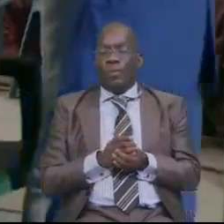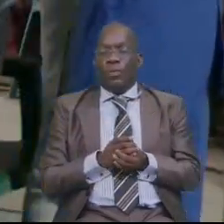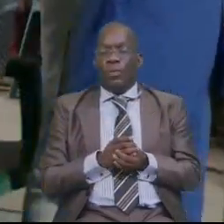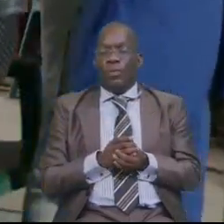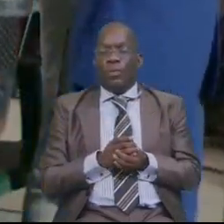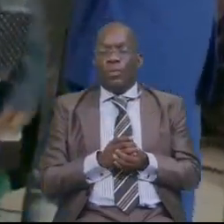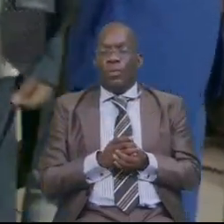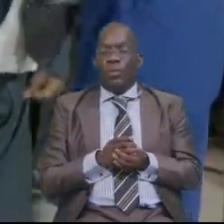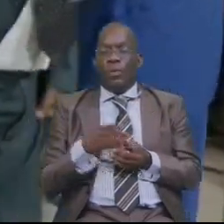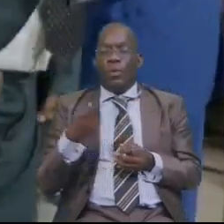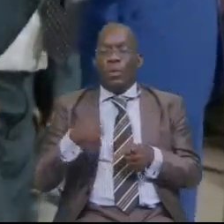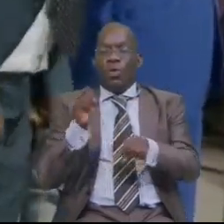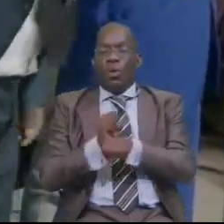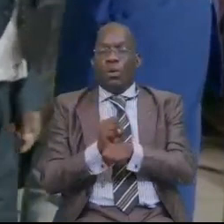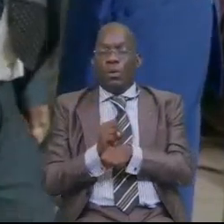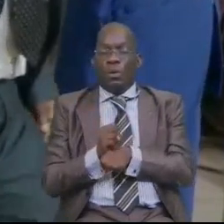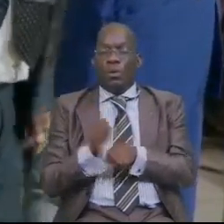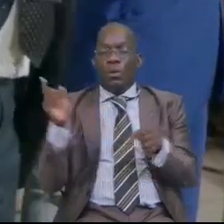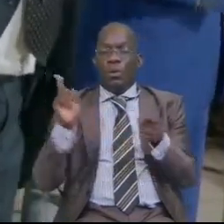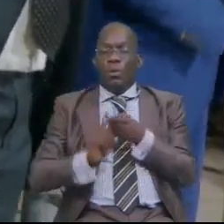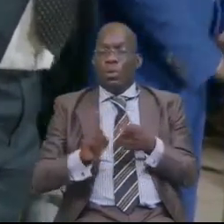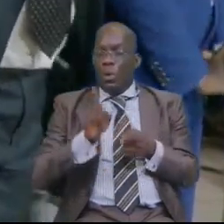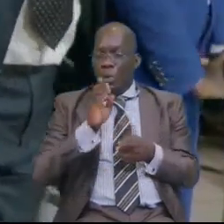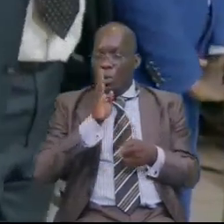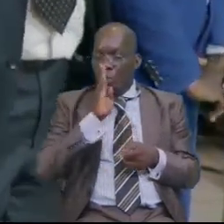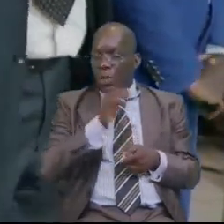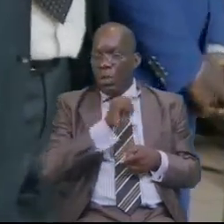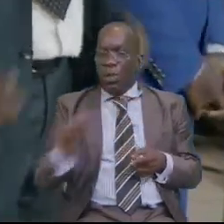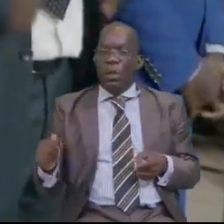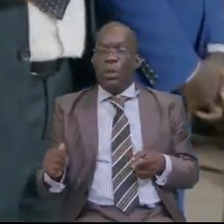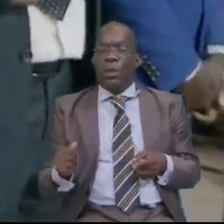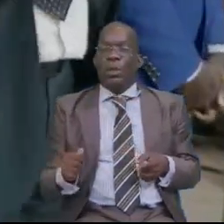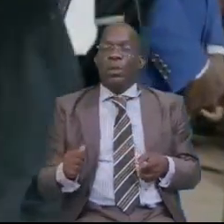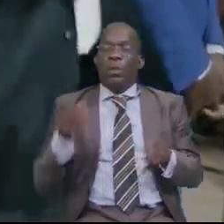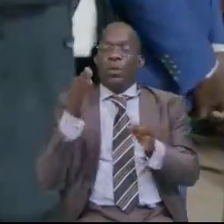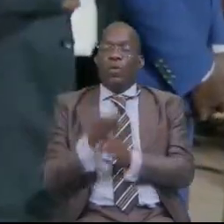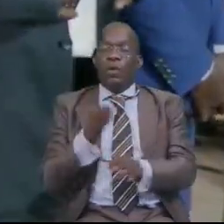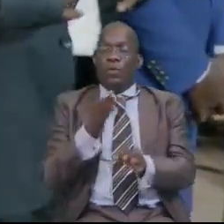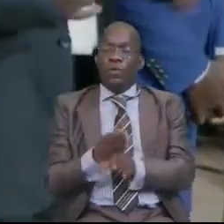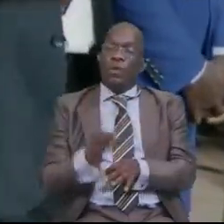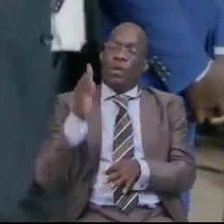the commission to be a faithful evangelist.